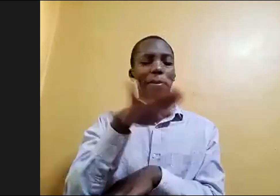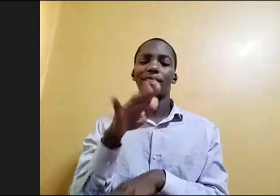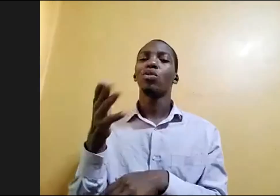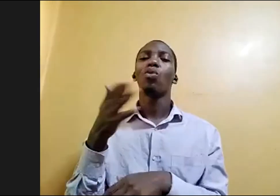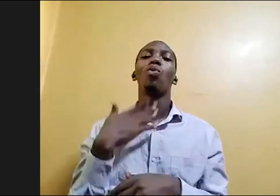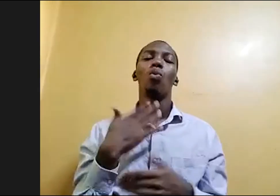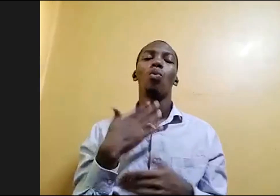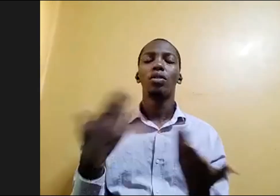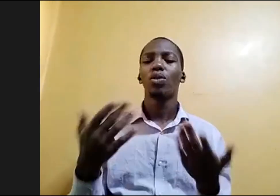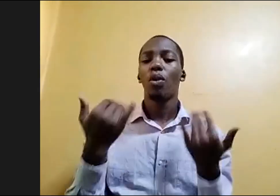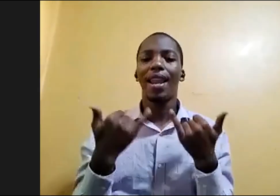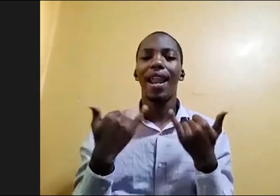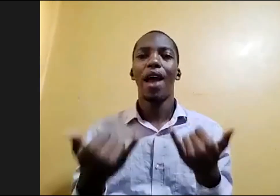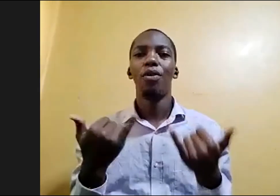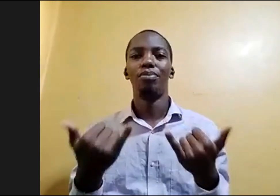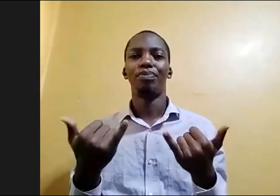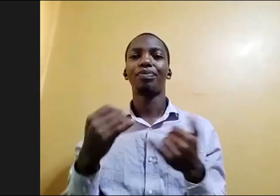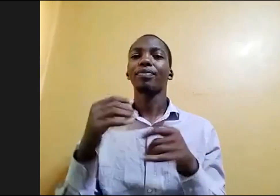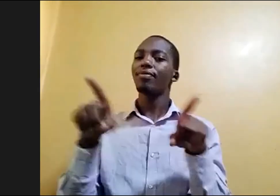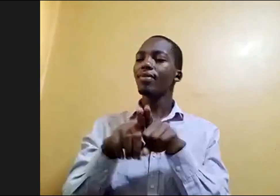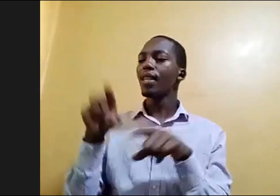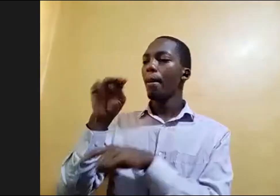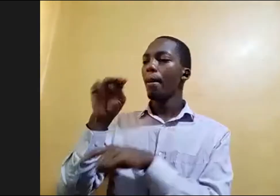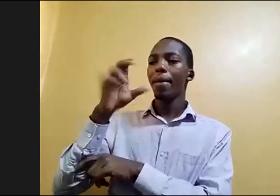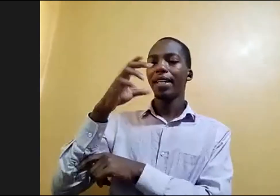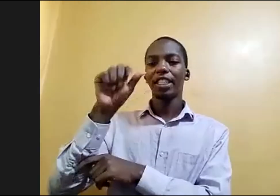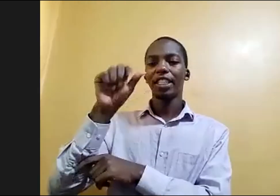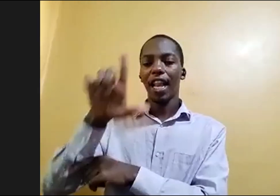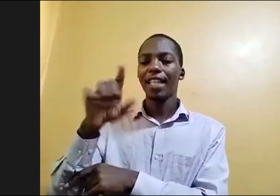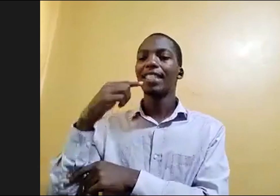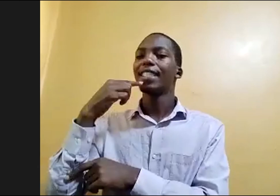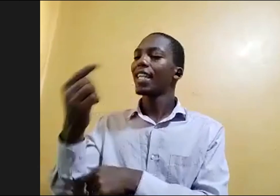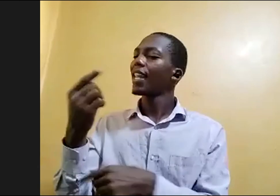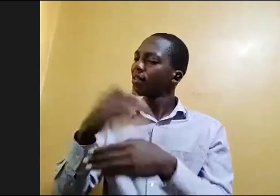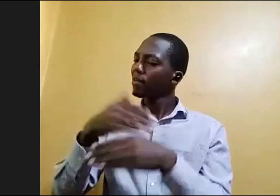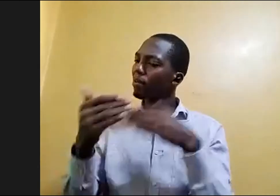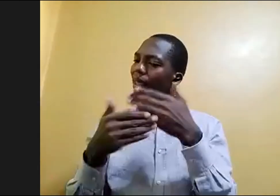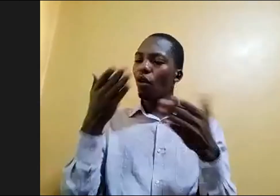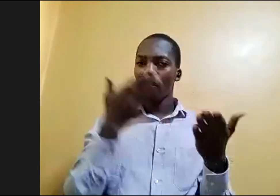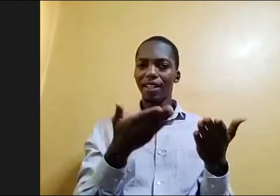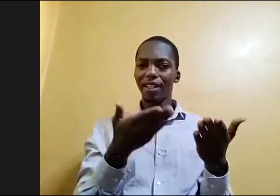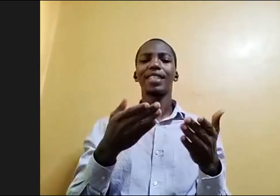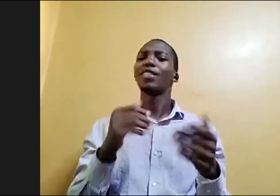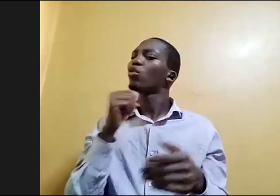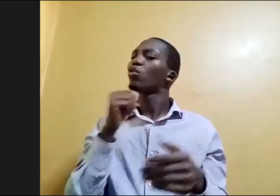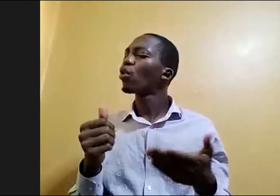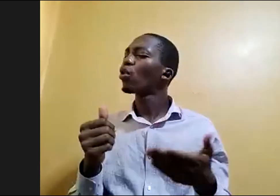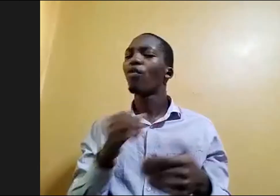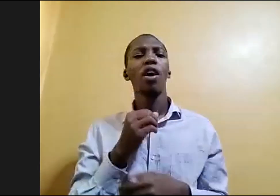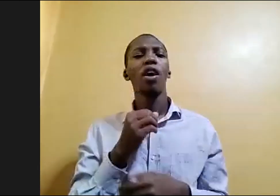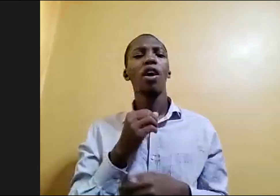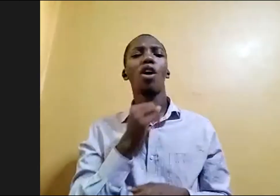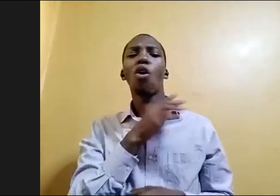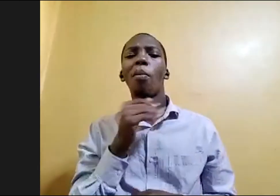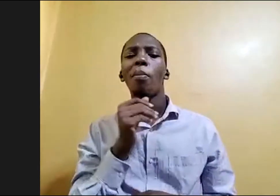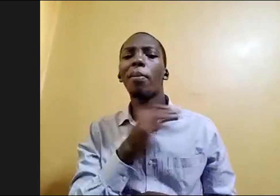want to consider on that. So now, as Michelle has said, let's build on this. That's the time of complaining about this is over. And now